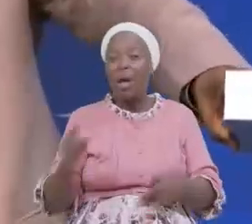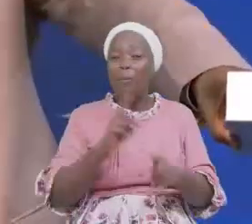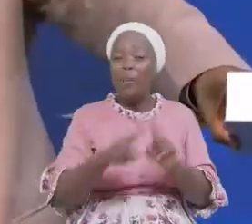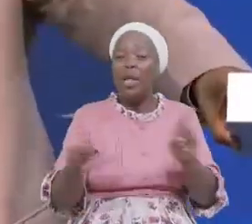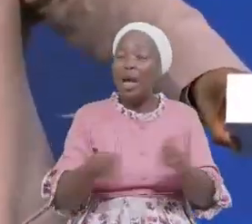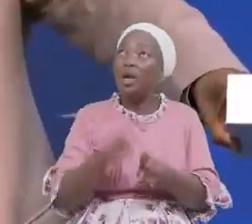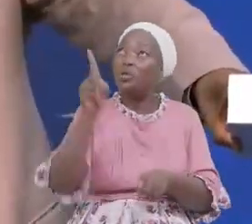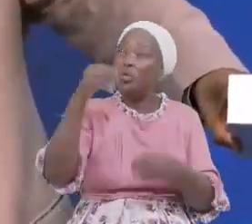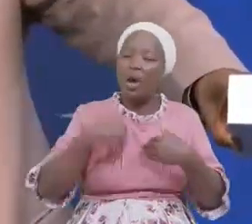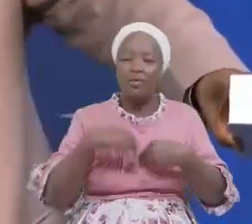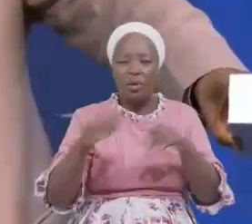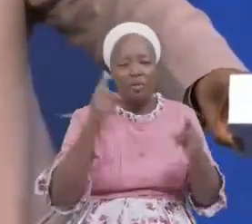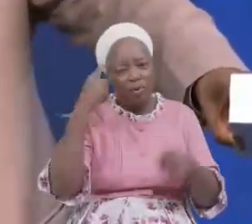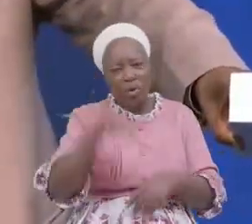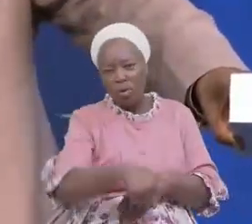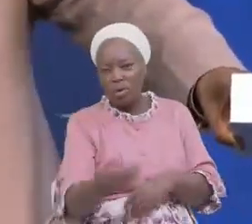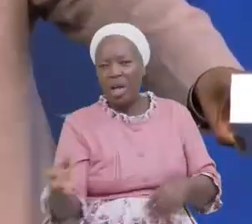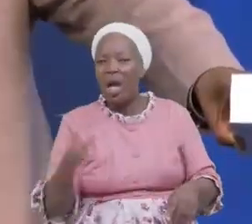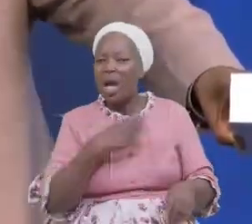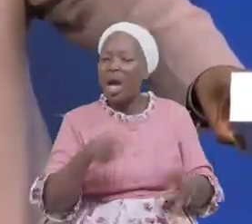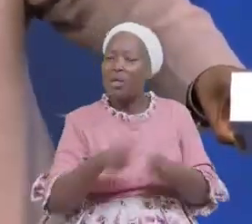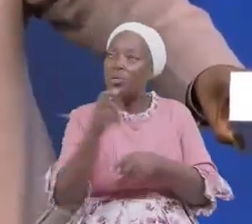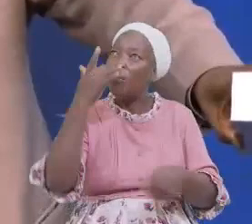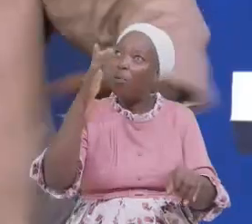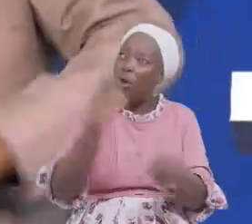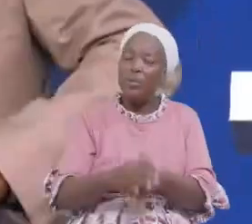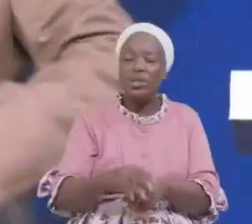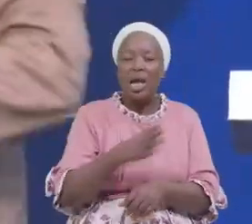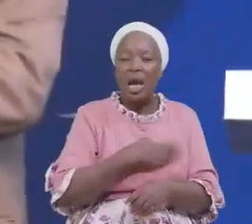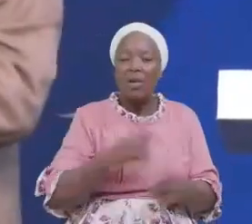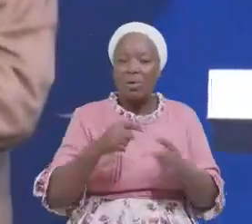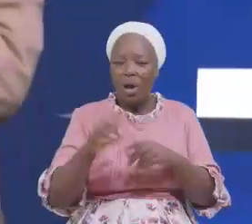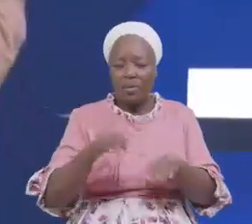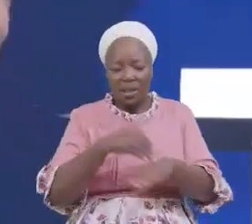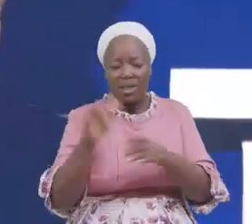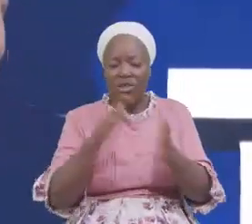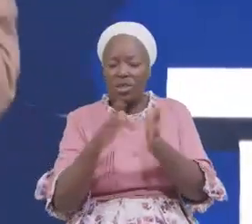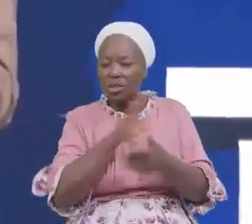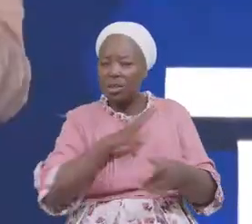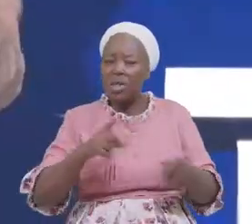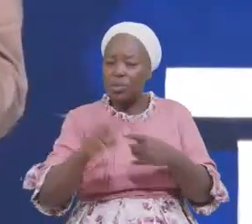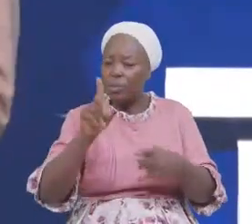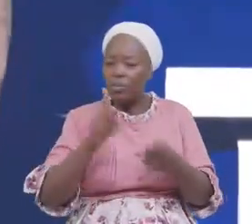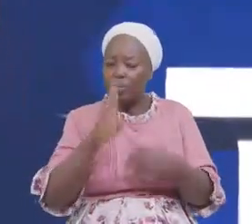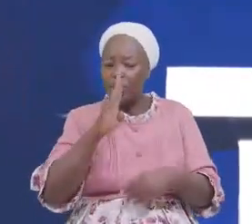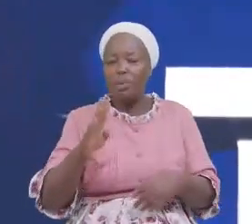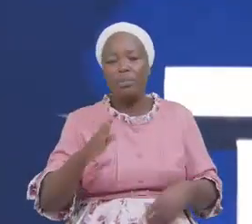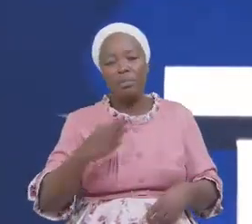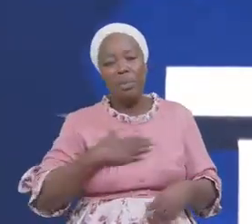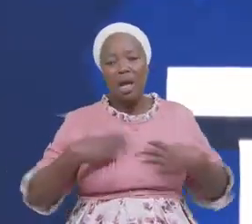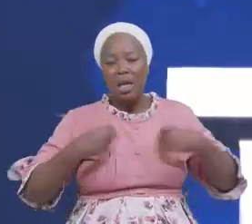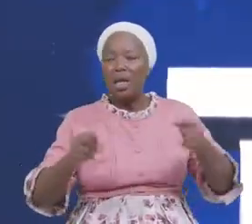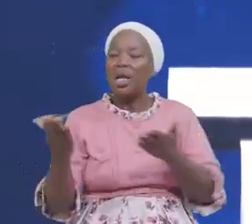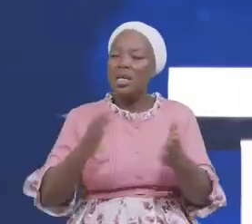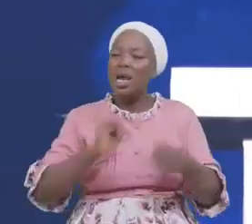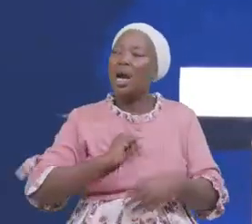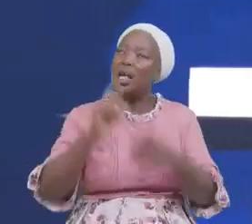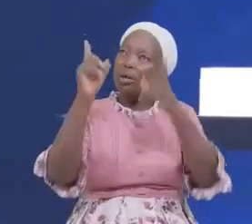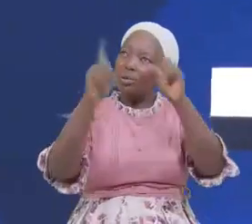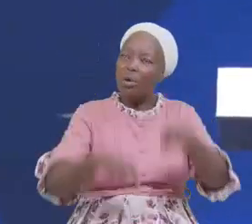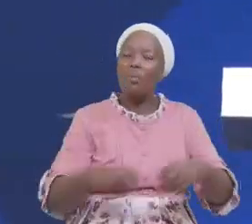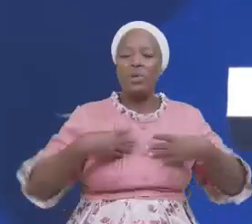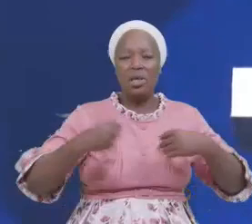for others, as you have promised, as you have sent Christ to be my healer. Here I come, heal me. That's